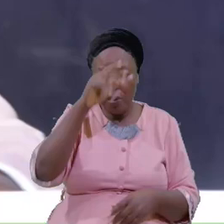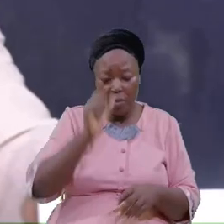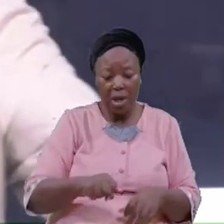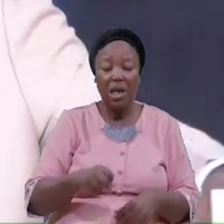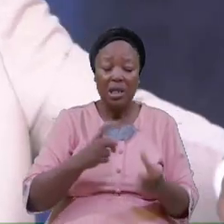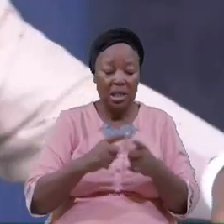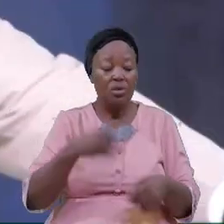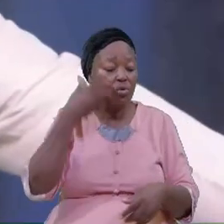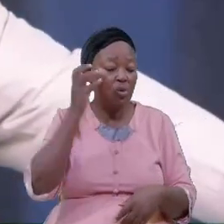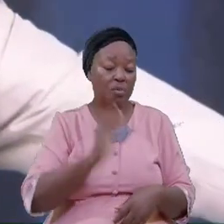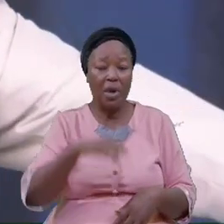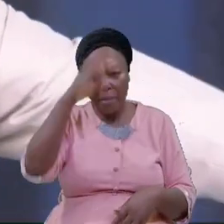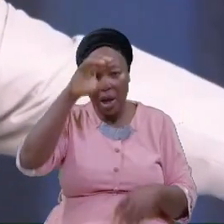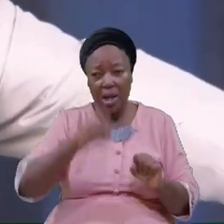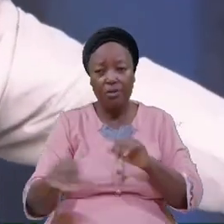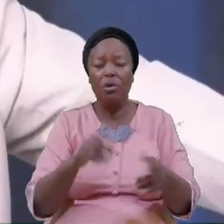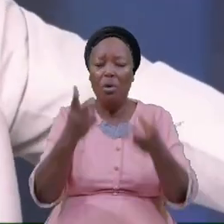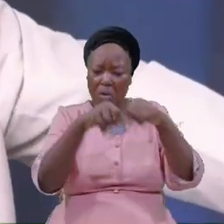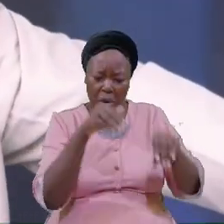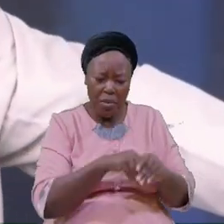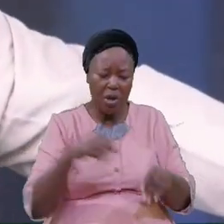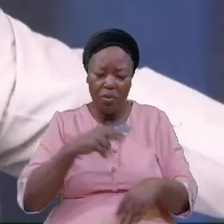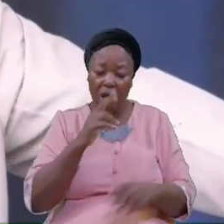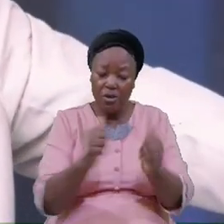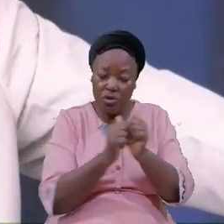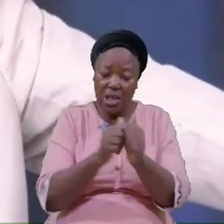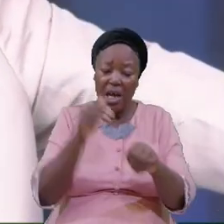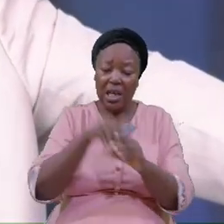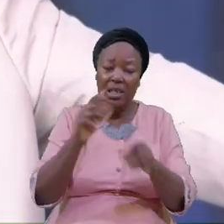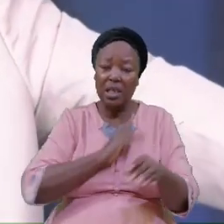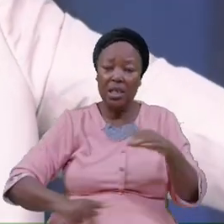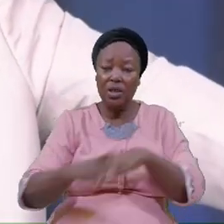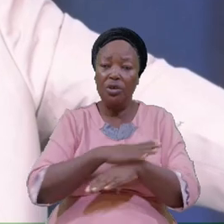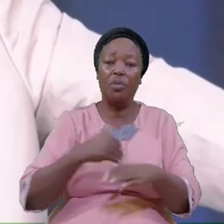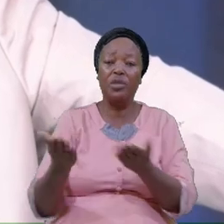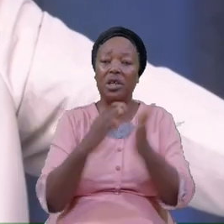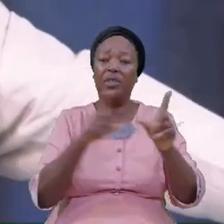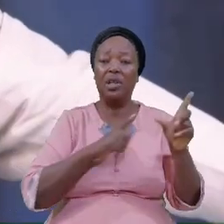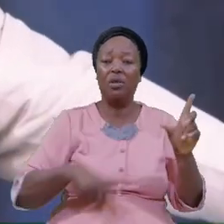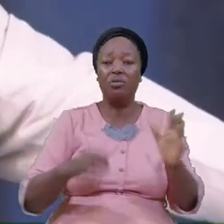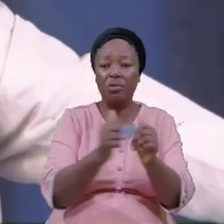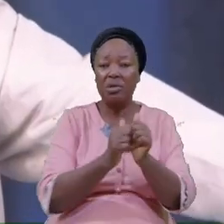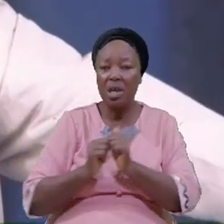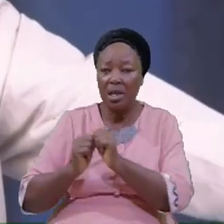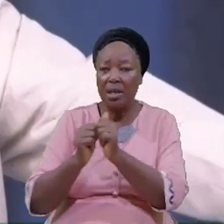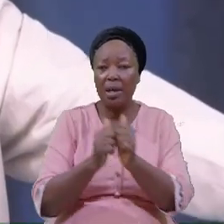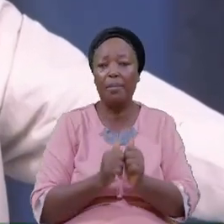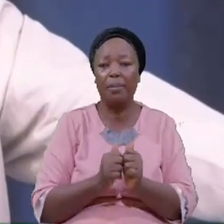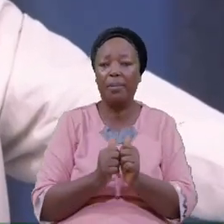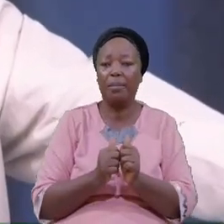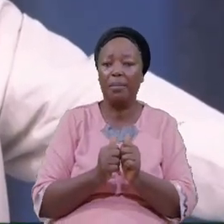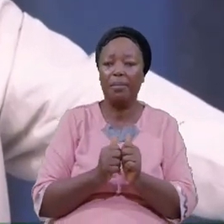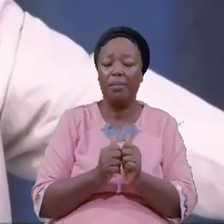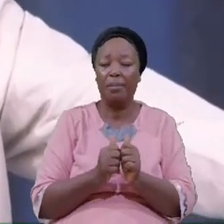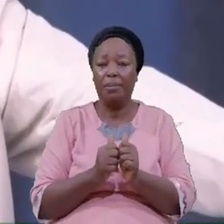together in the kingdom service of God. Une fois qu'il est sauvé, qu'il soit Yoruba, Igbo, Hausa, ce que le